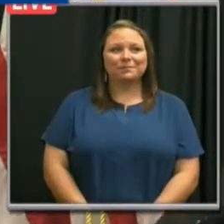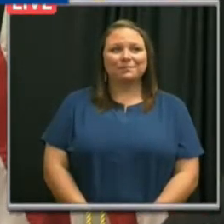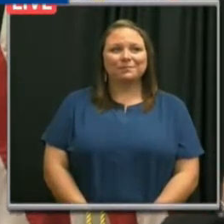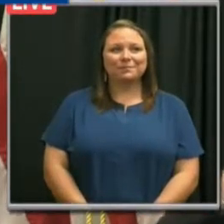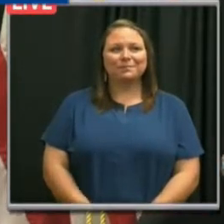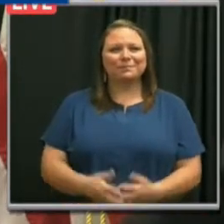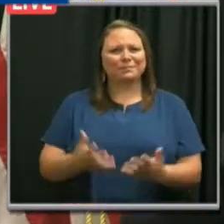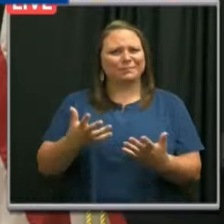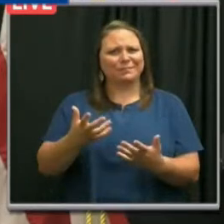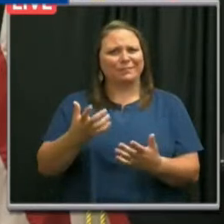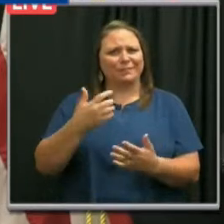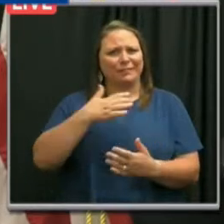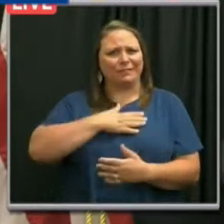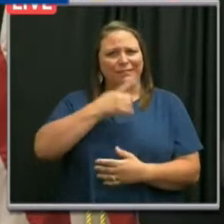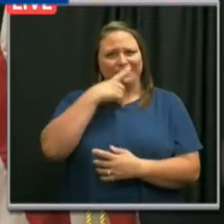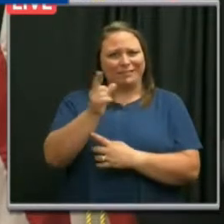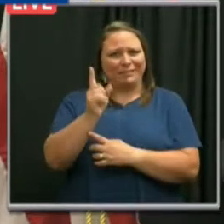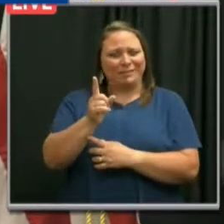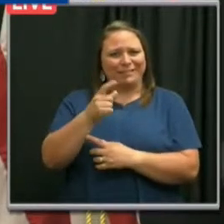Give me a moment here to